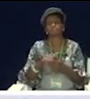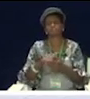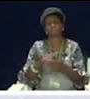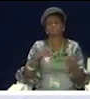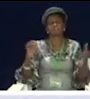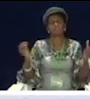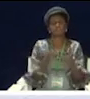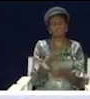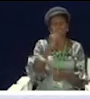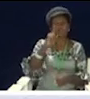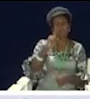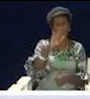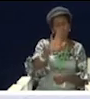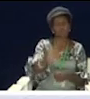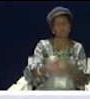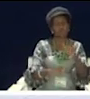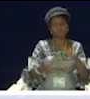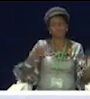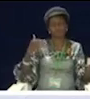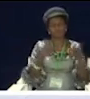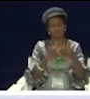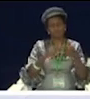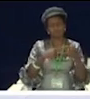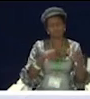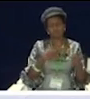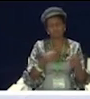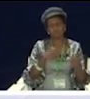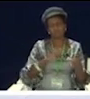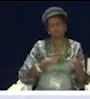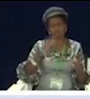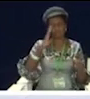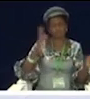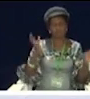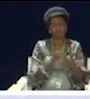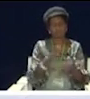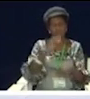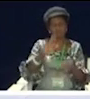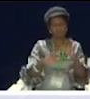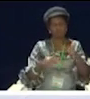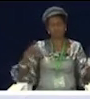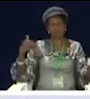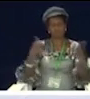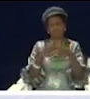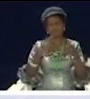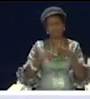Take one step towards me, and I will take a step towards you.